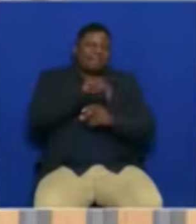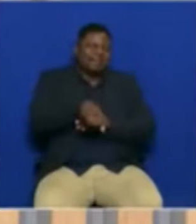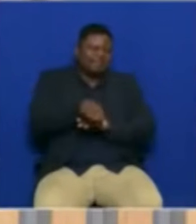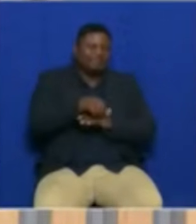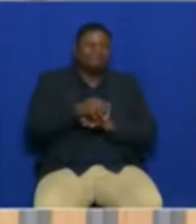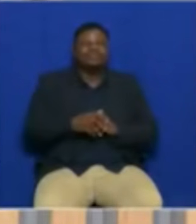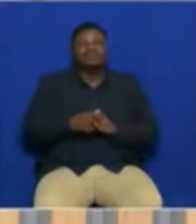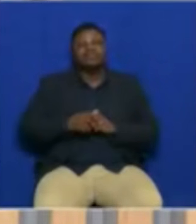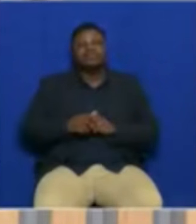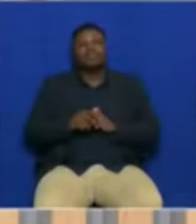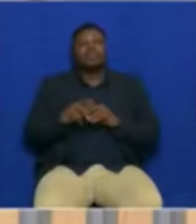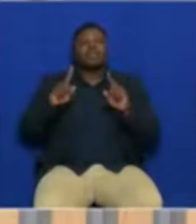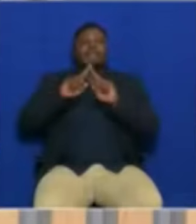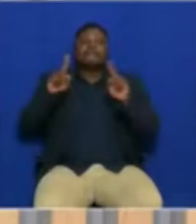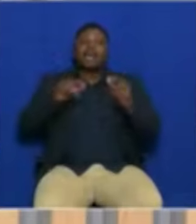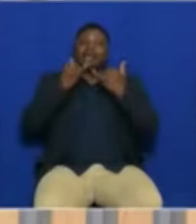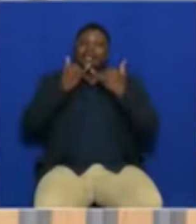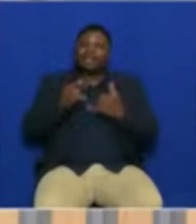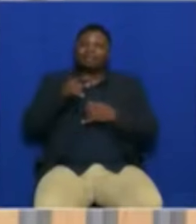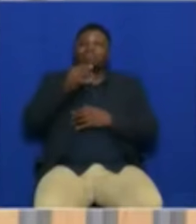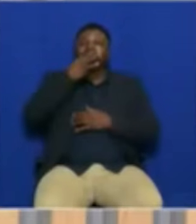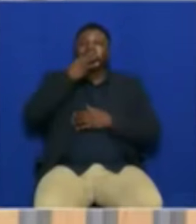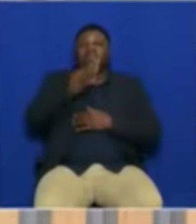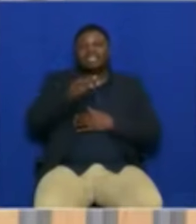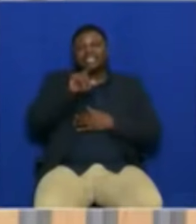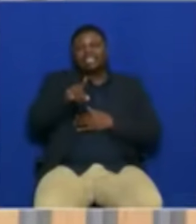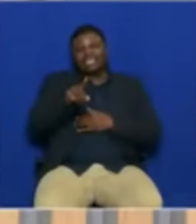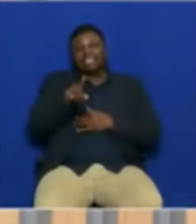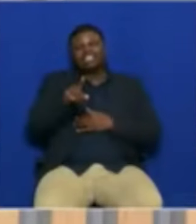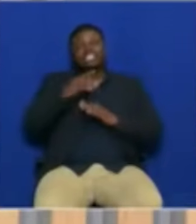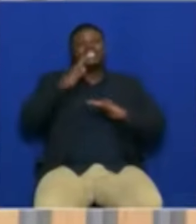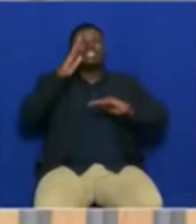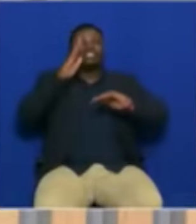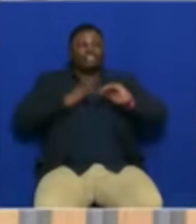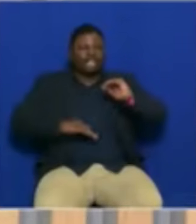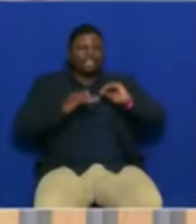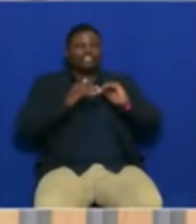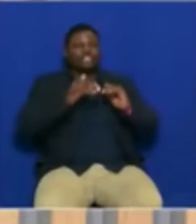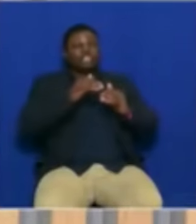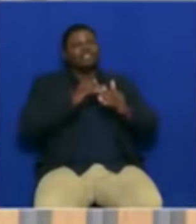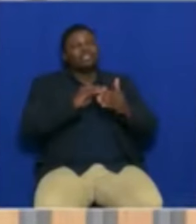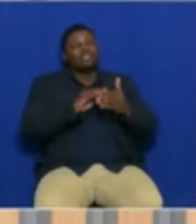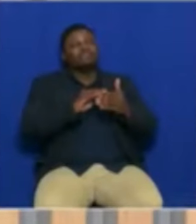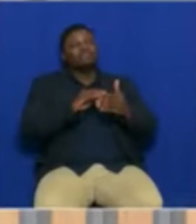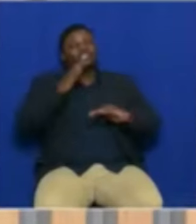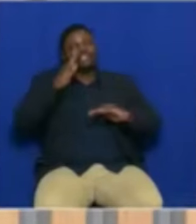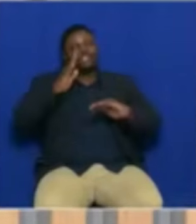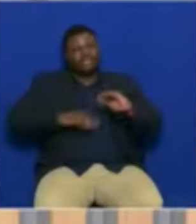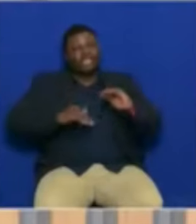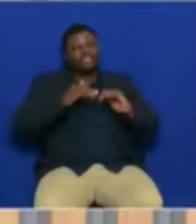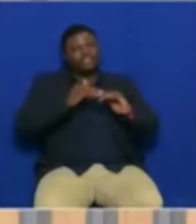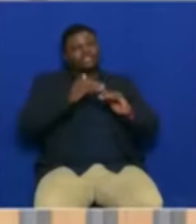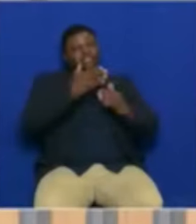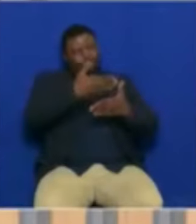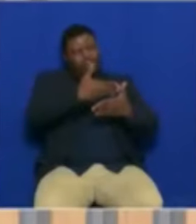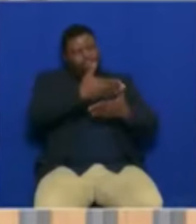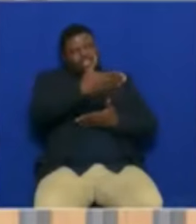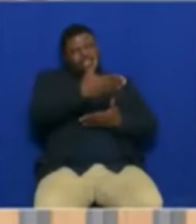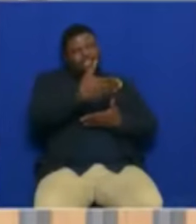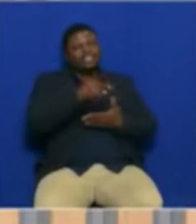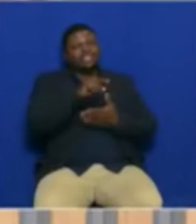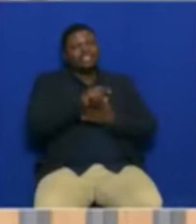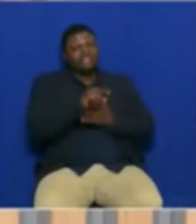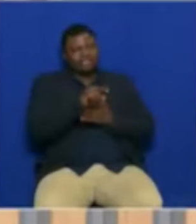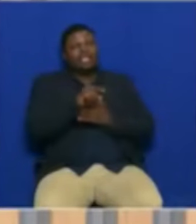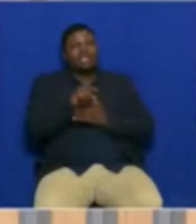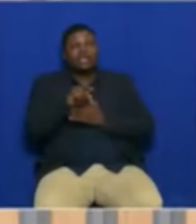an outline of the acts committed by each of the 7 accused. It's you who's saying that to the court. Noted there, Chair.